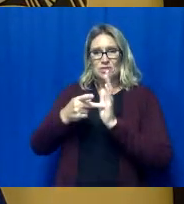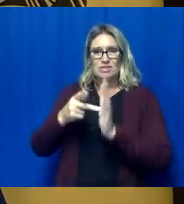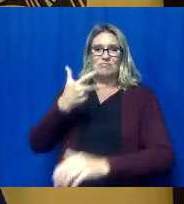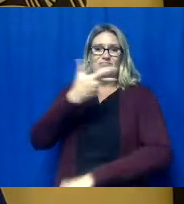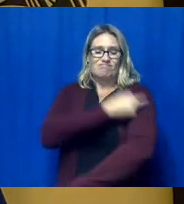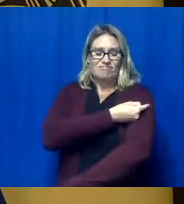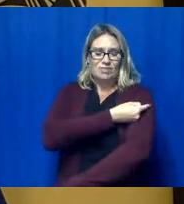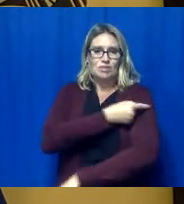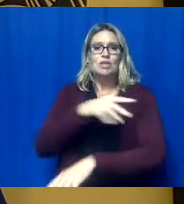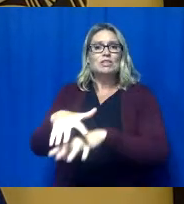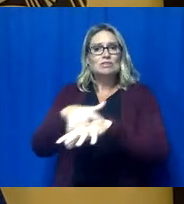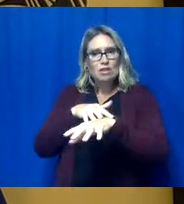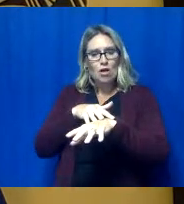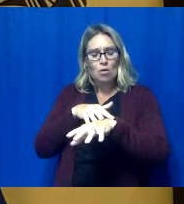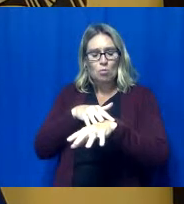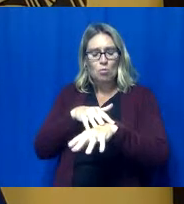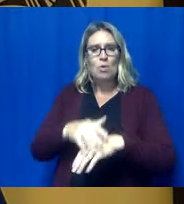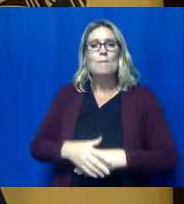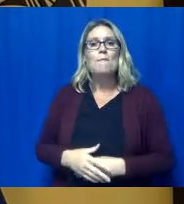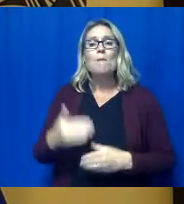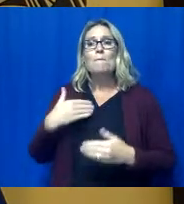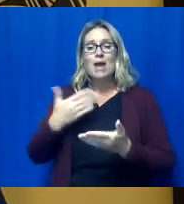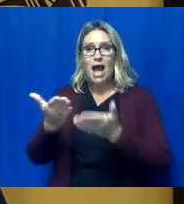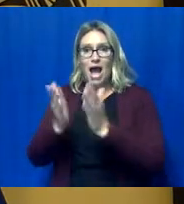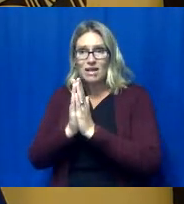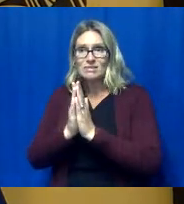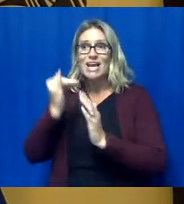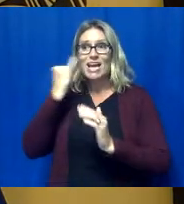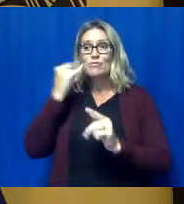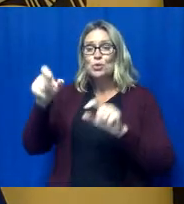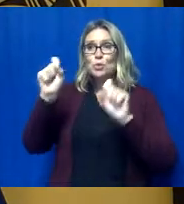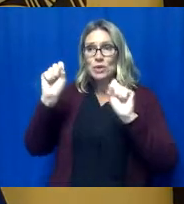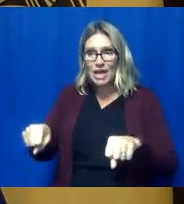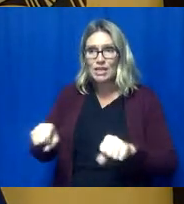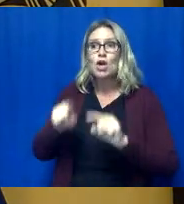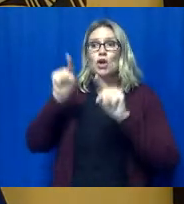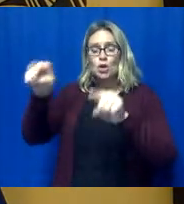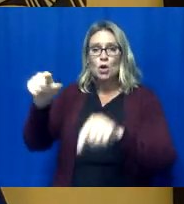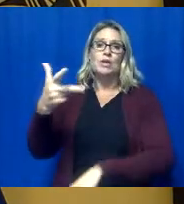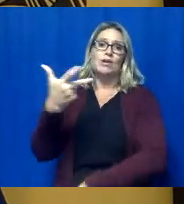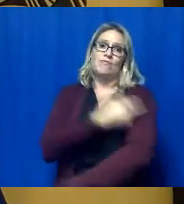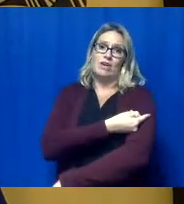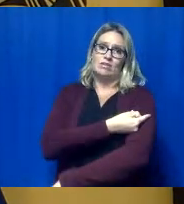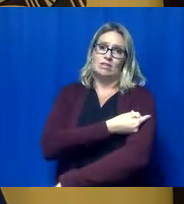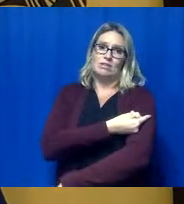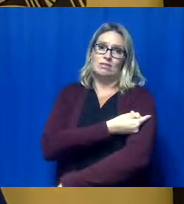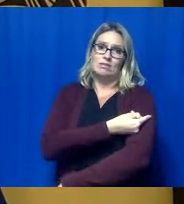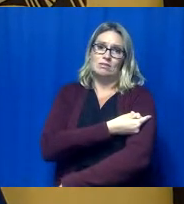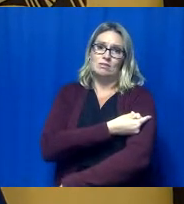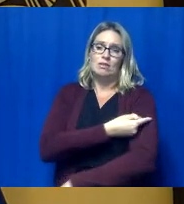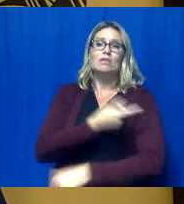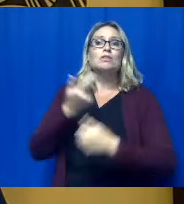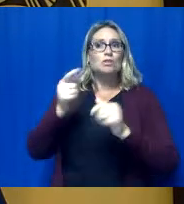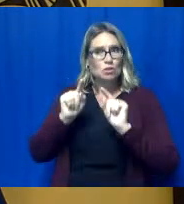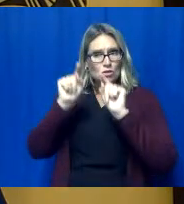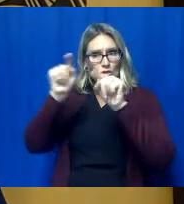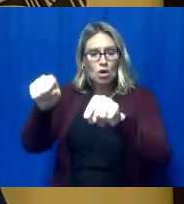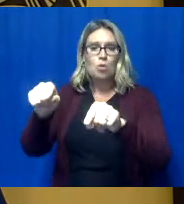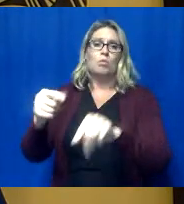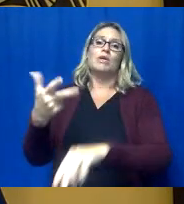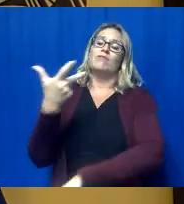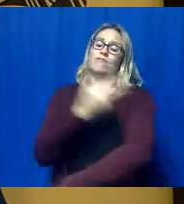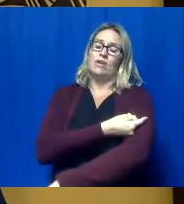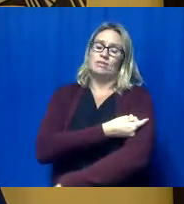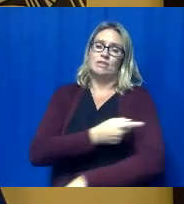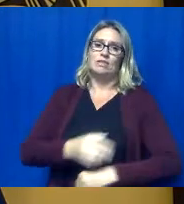I ask that every New Brunswicker who is eligible to be vaccinated get their vaccination as soon as possible. With